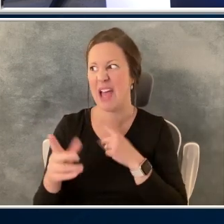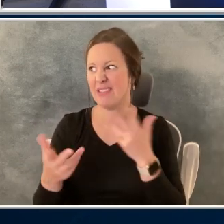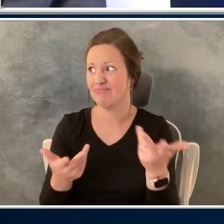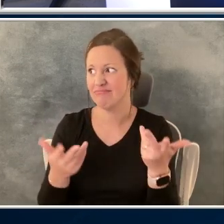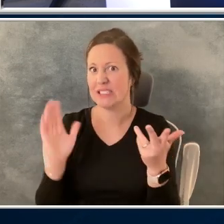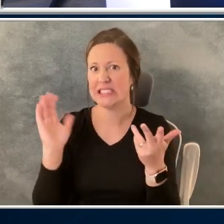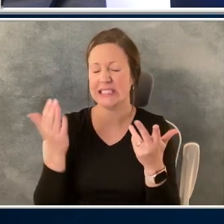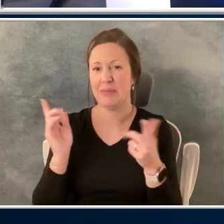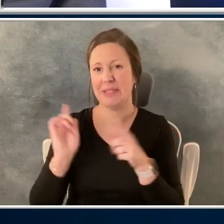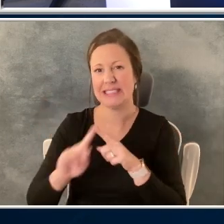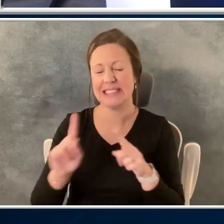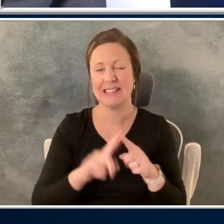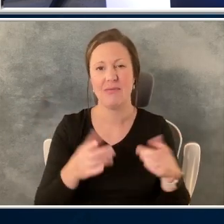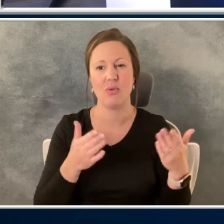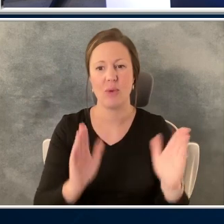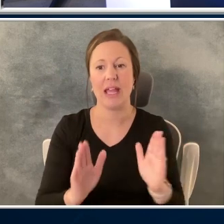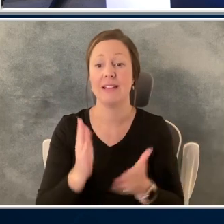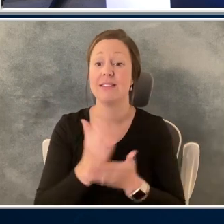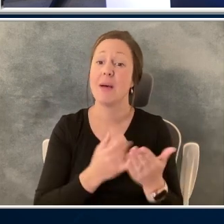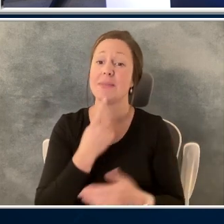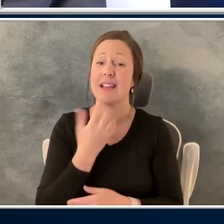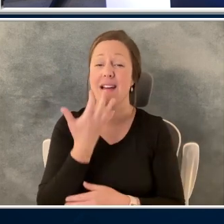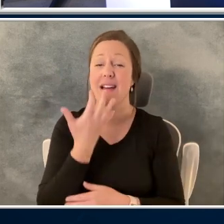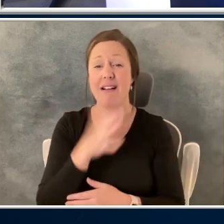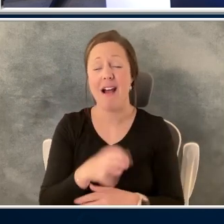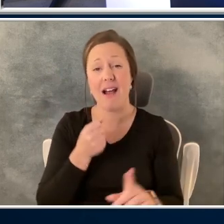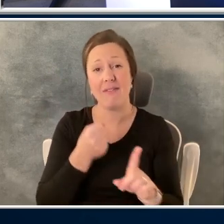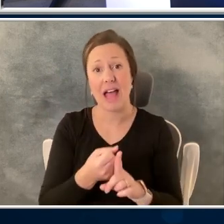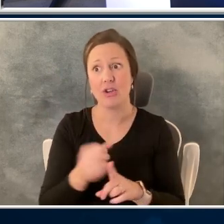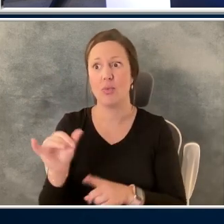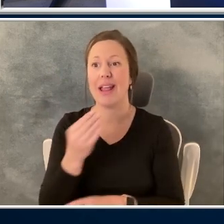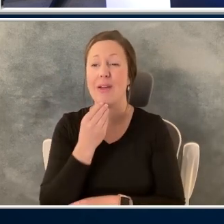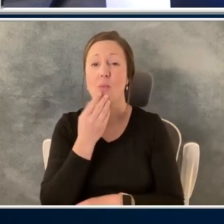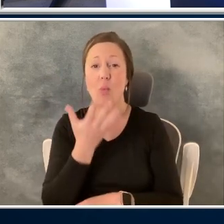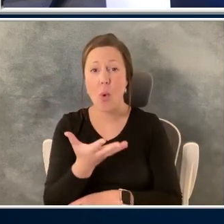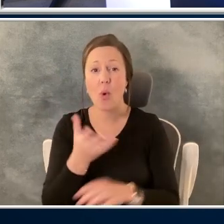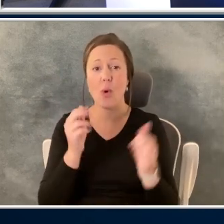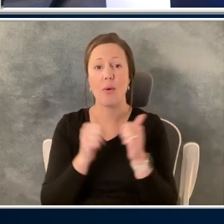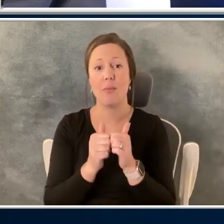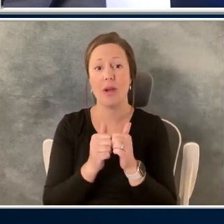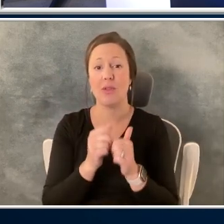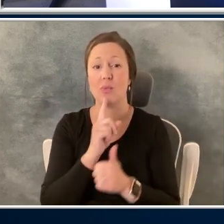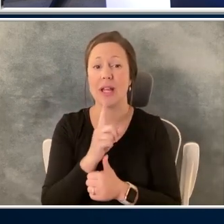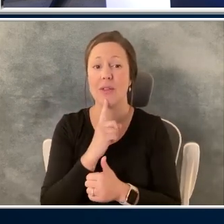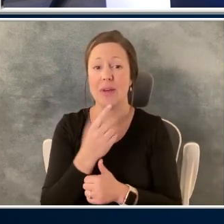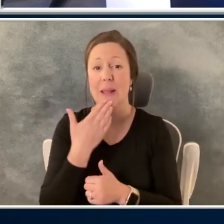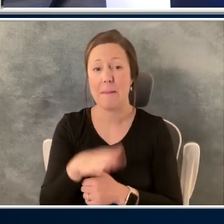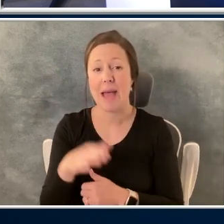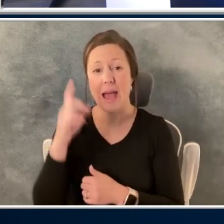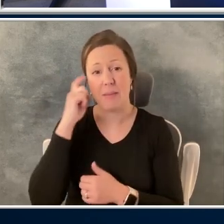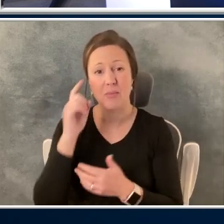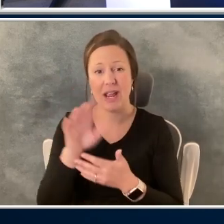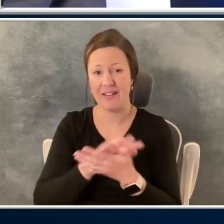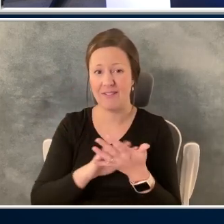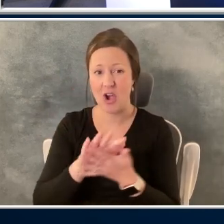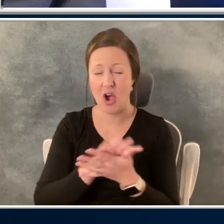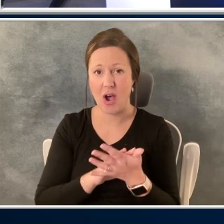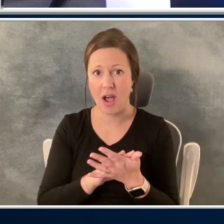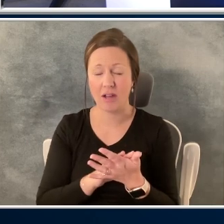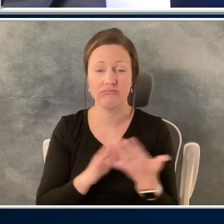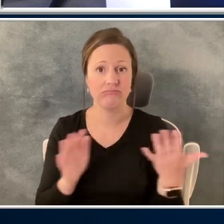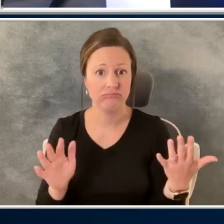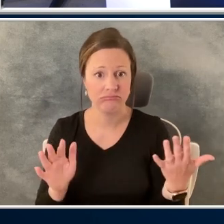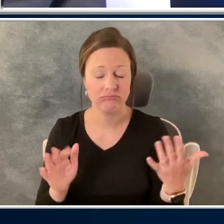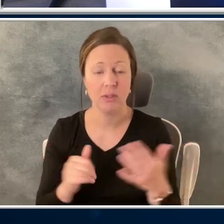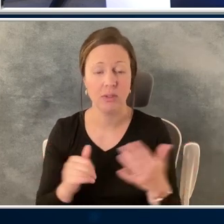ways. Some said that the hot flashes were actually warm flashes mixed in with like really bad brain fog. The good news is that most